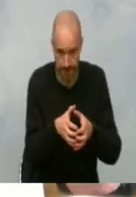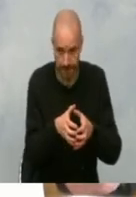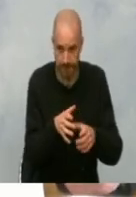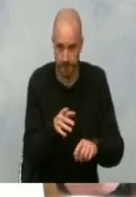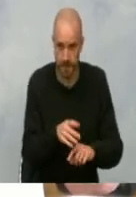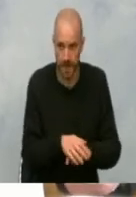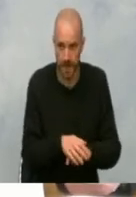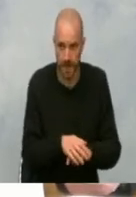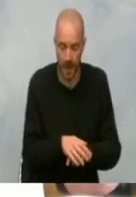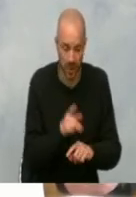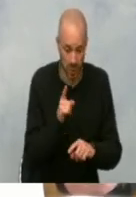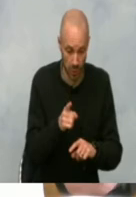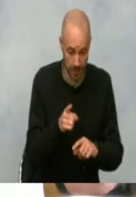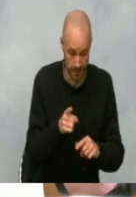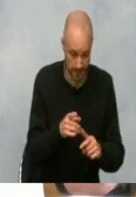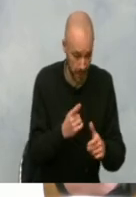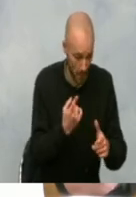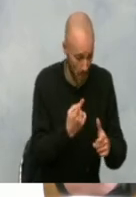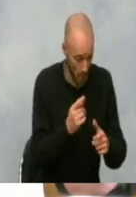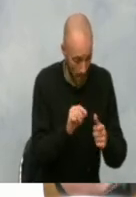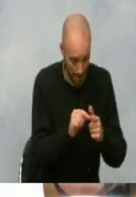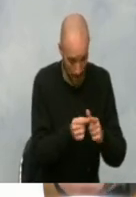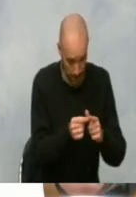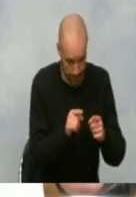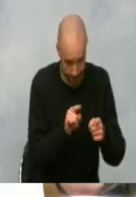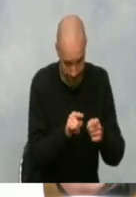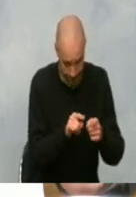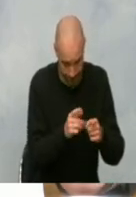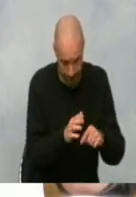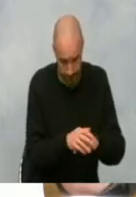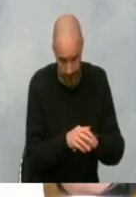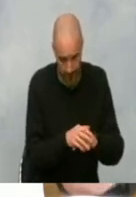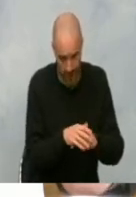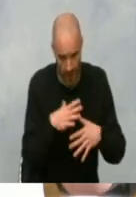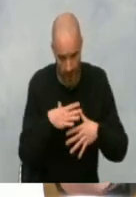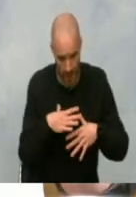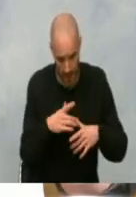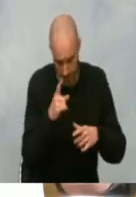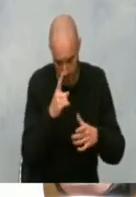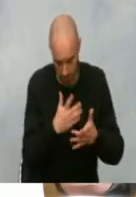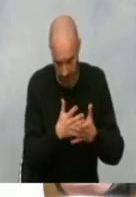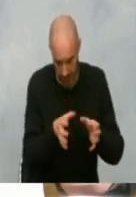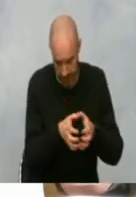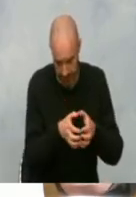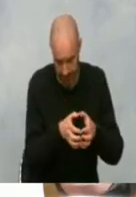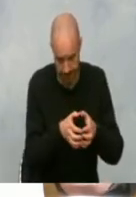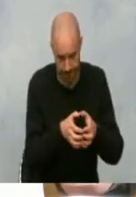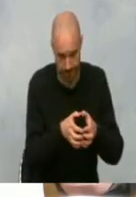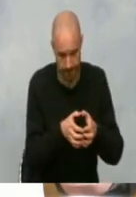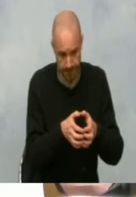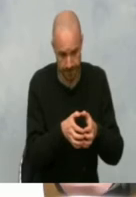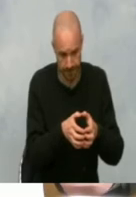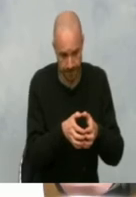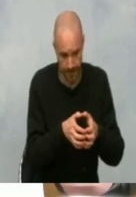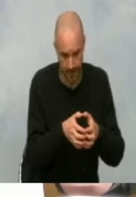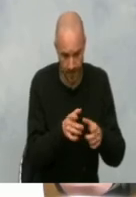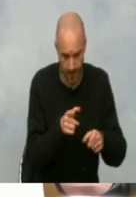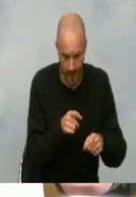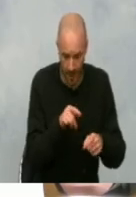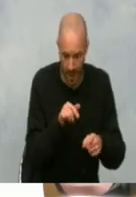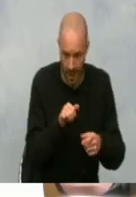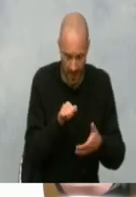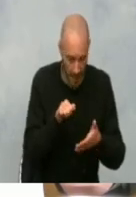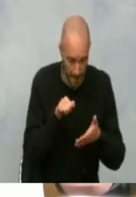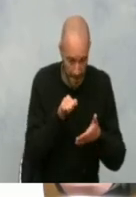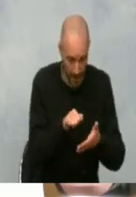first about the Leisure Trust, this paper's described a whole series of challenges, and you've heard me say this has been a budget unlike any other